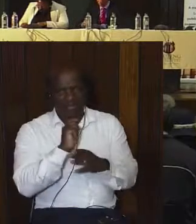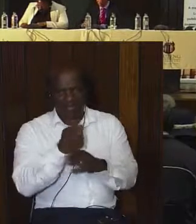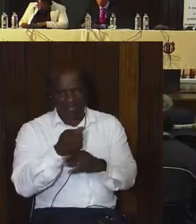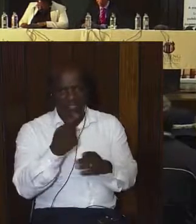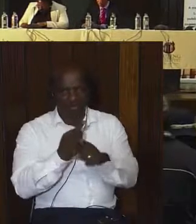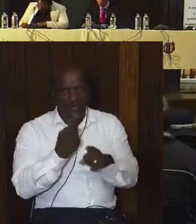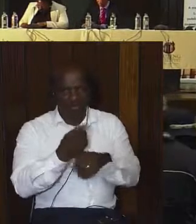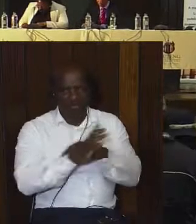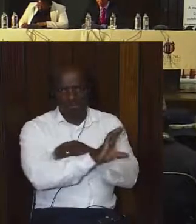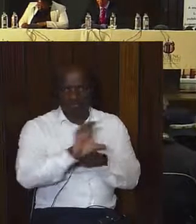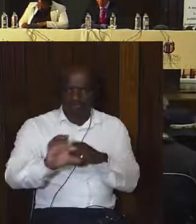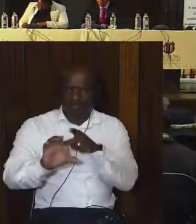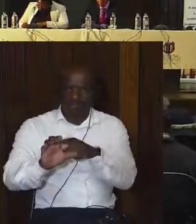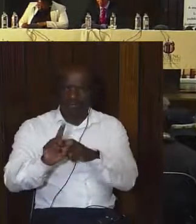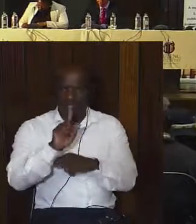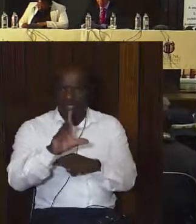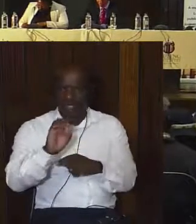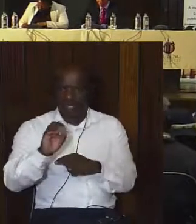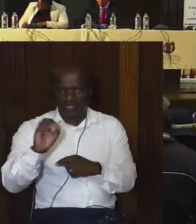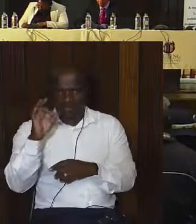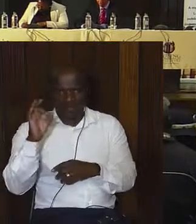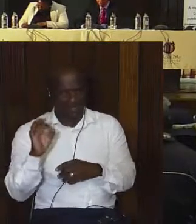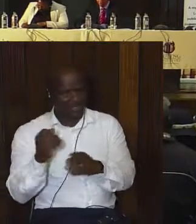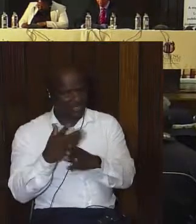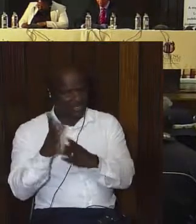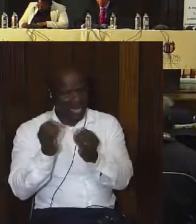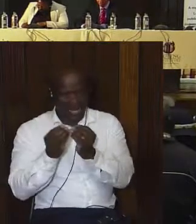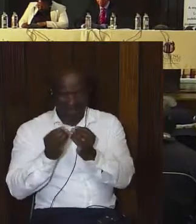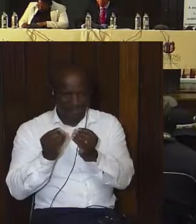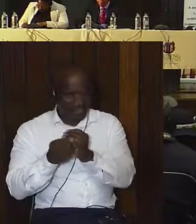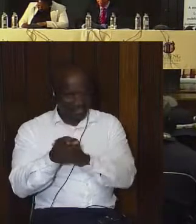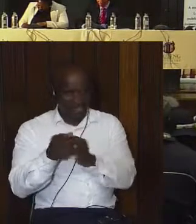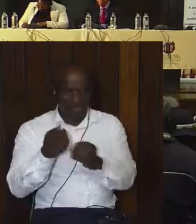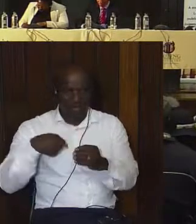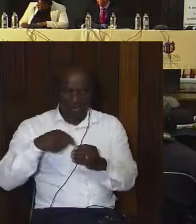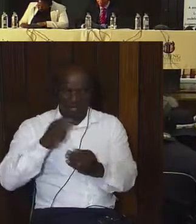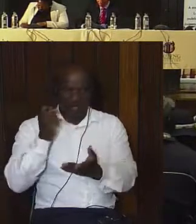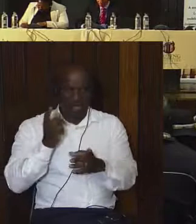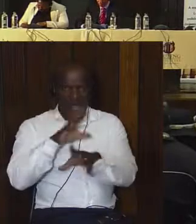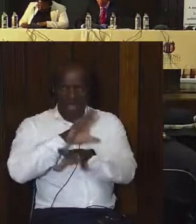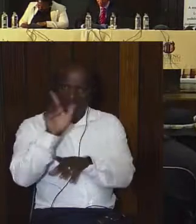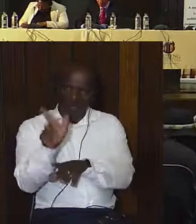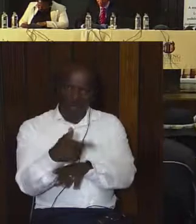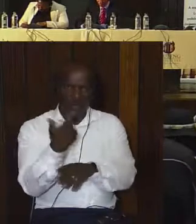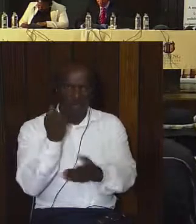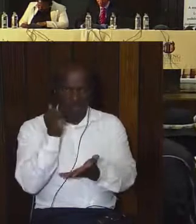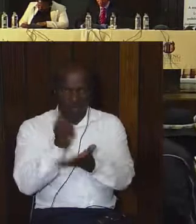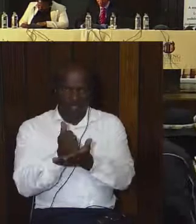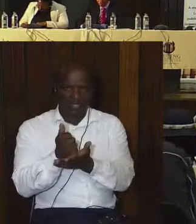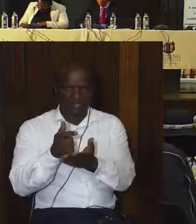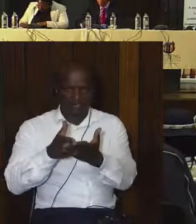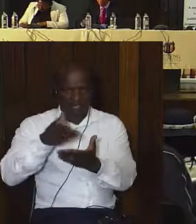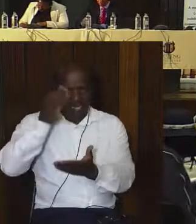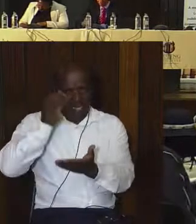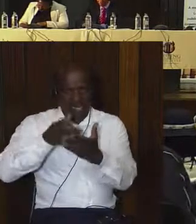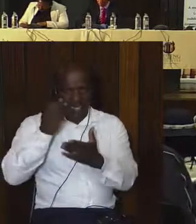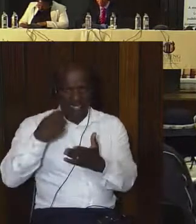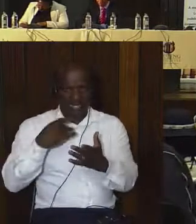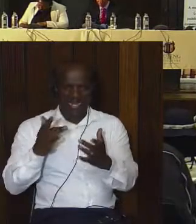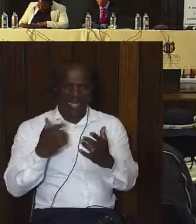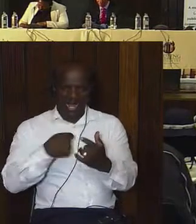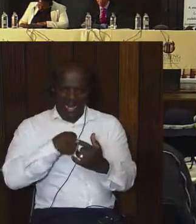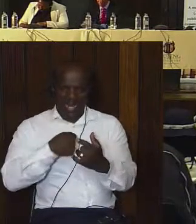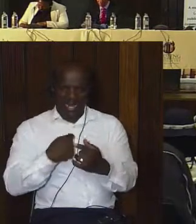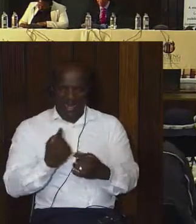100%. Unless there's something that they do that we have to learn from it, all of us. So that is my area of concern. That time and